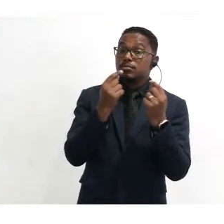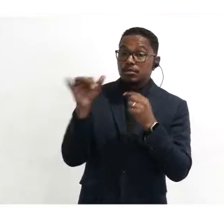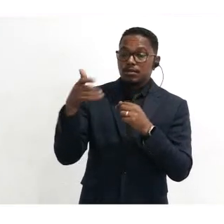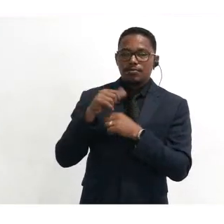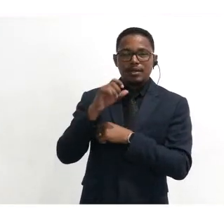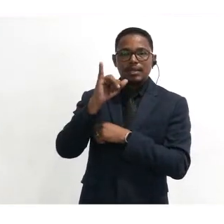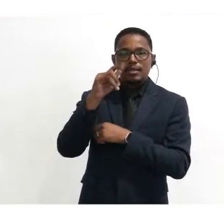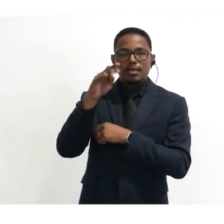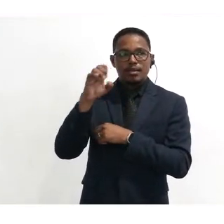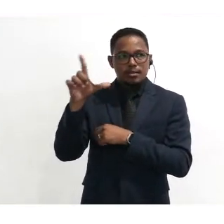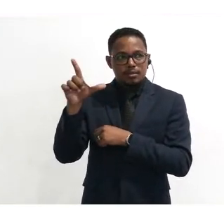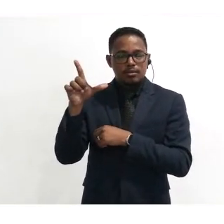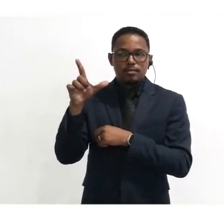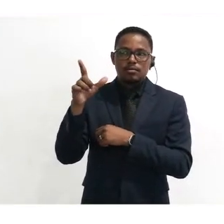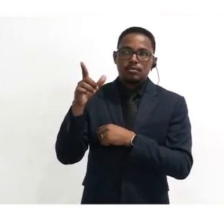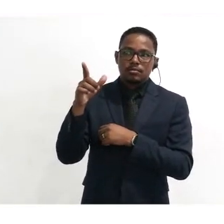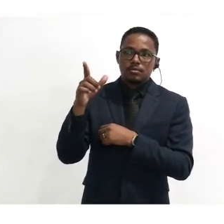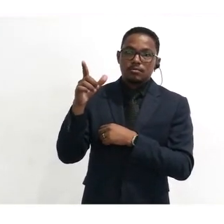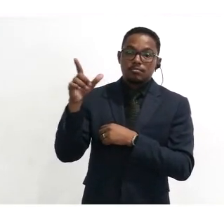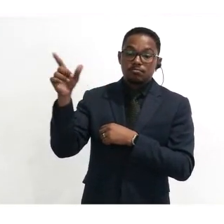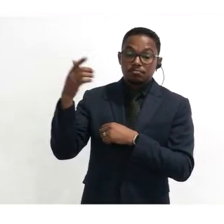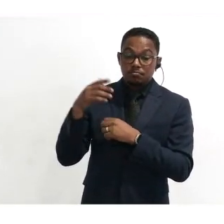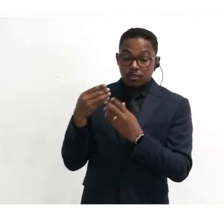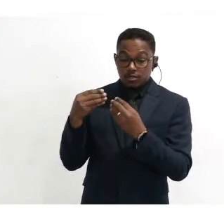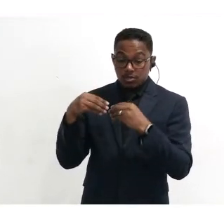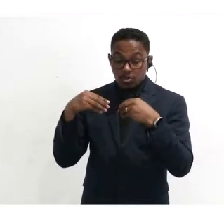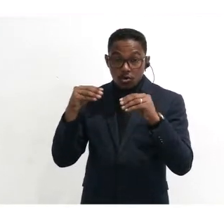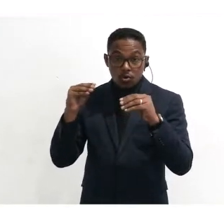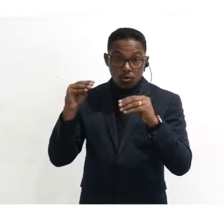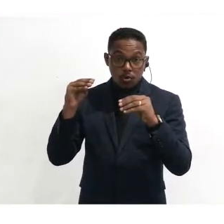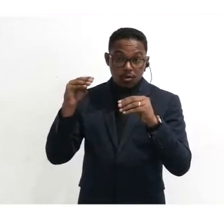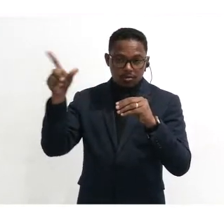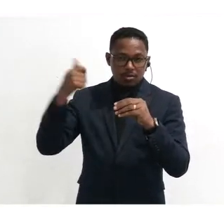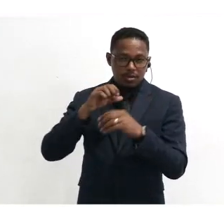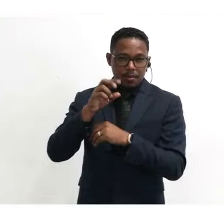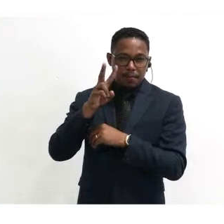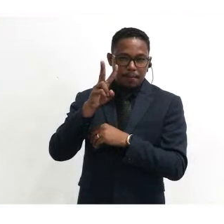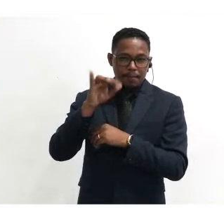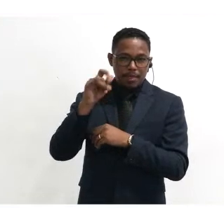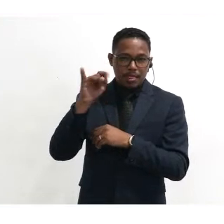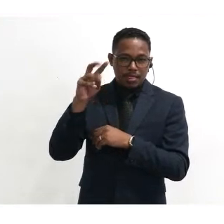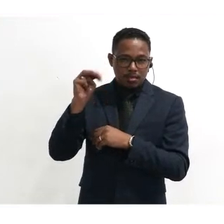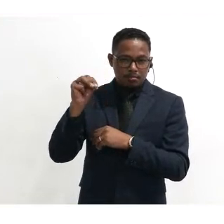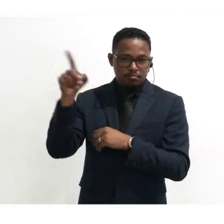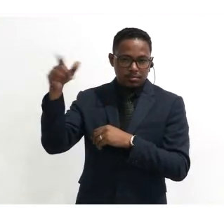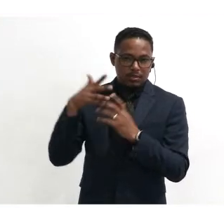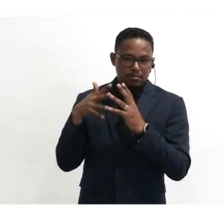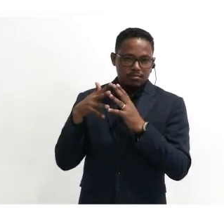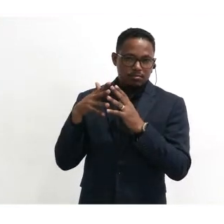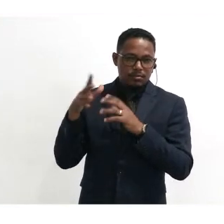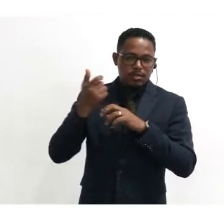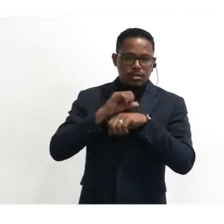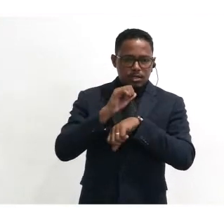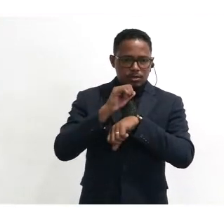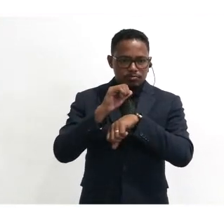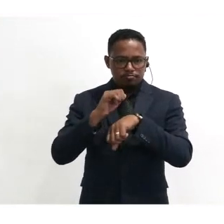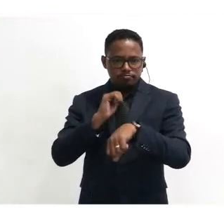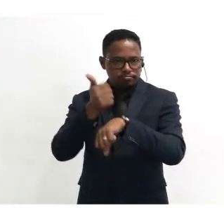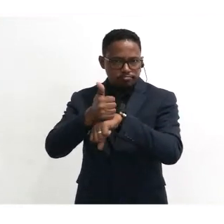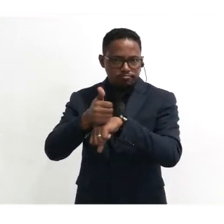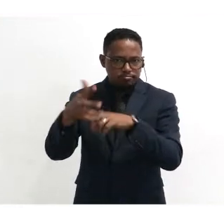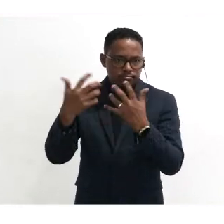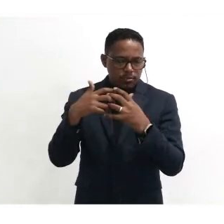operations in Vietnam. And then other people started going to Vietnam. And I think Amcor was like, well, we want to be part of that,